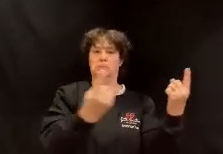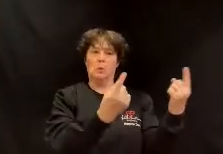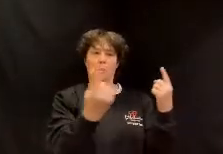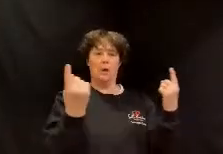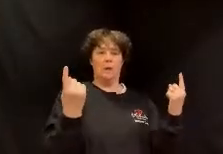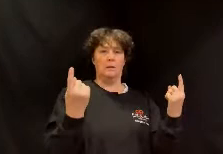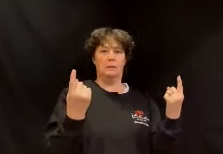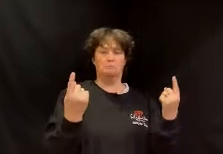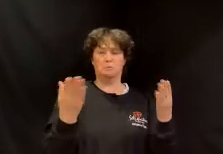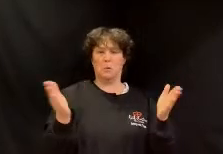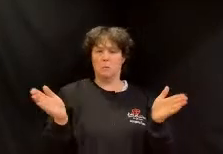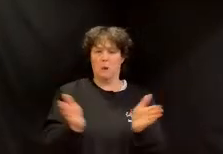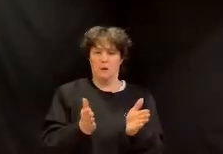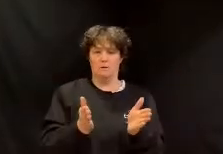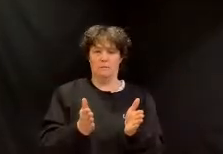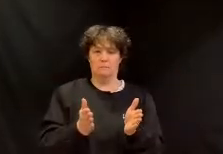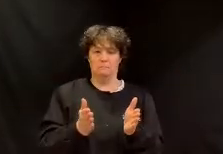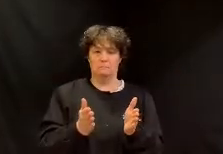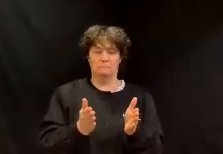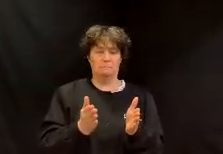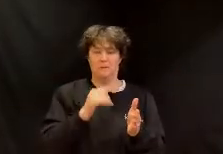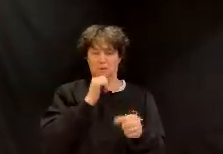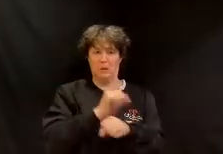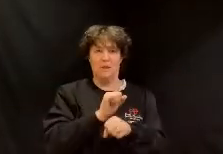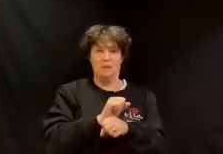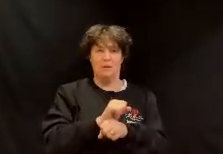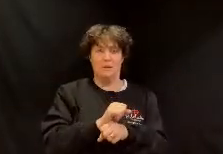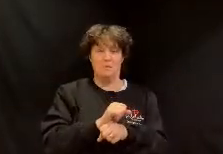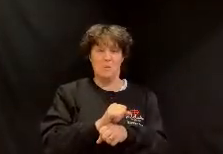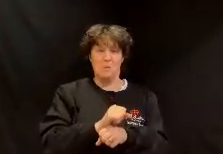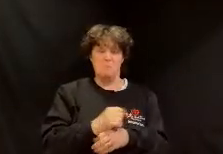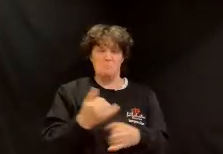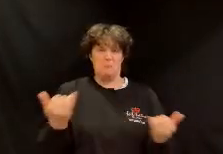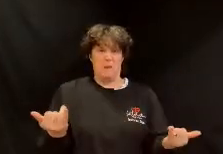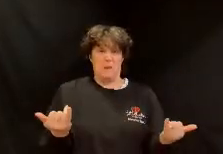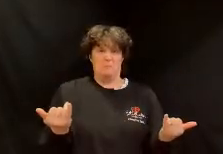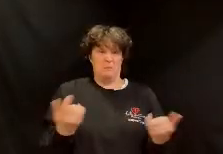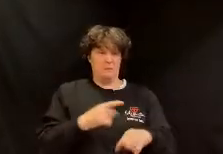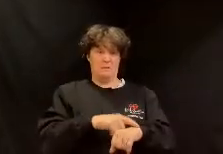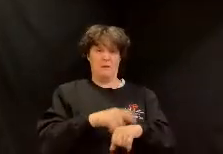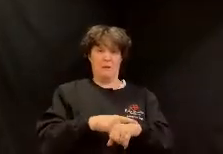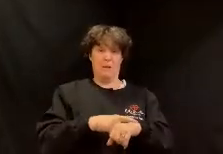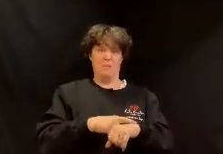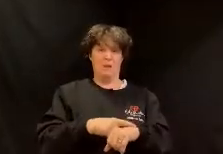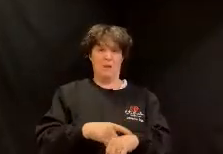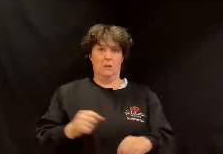back there. And it just doesn't work. But that was like, yes, I can turn it up.